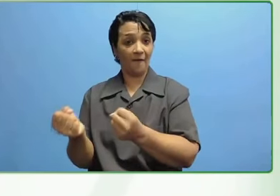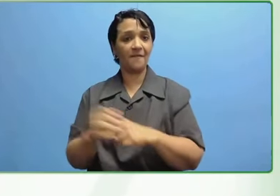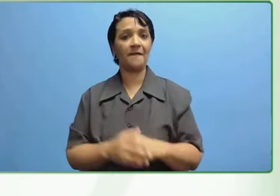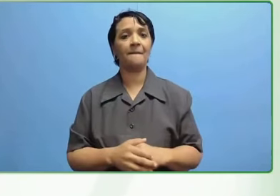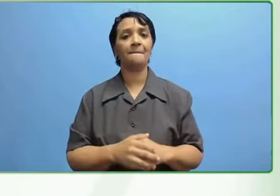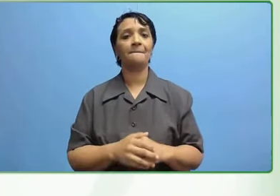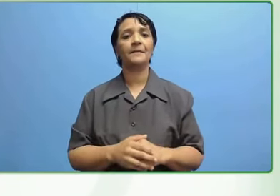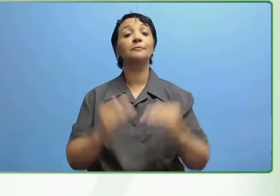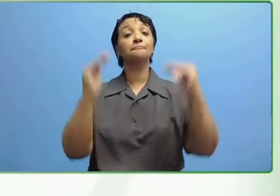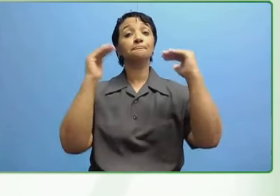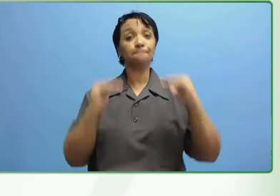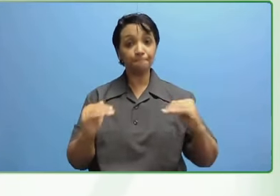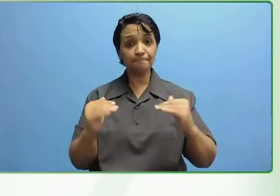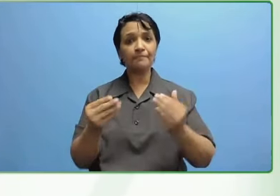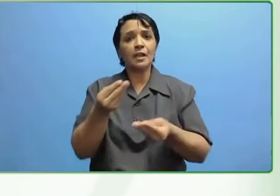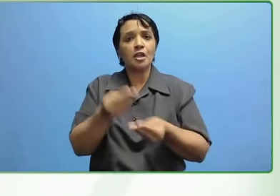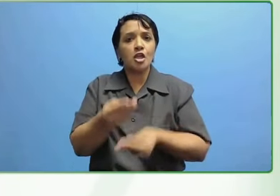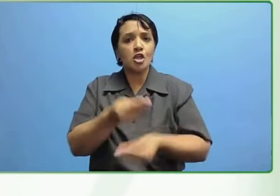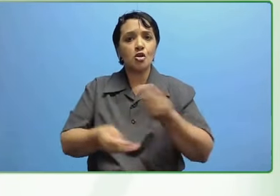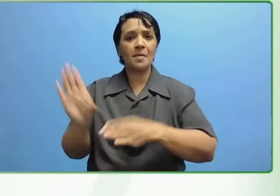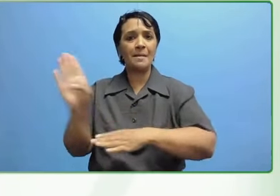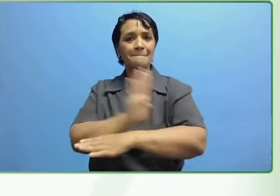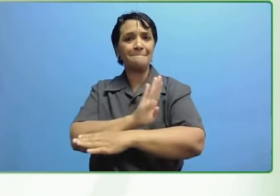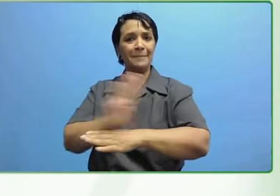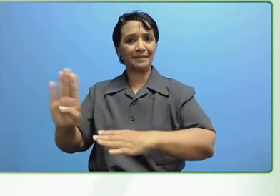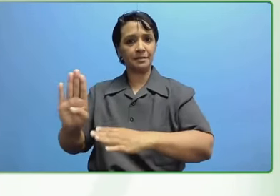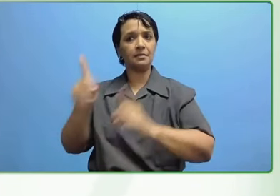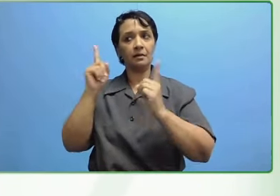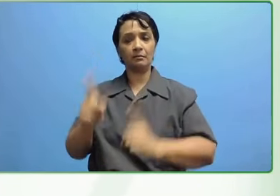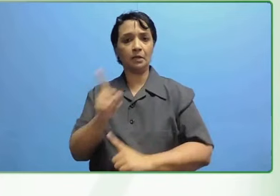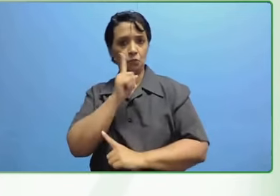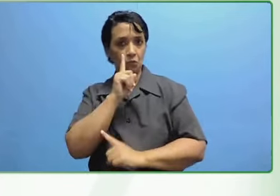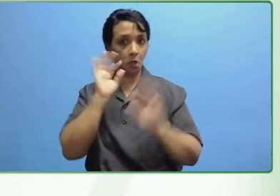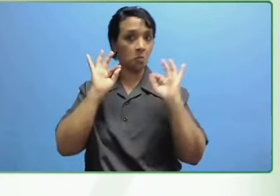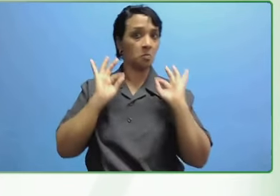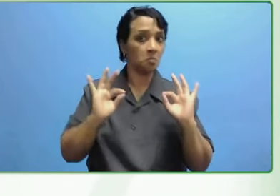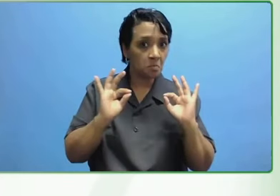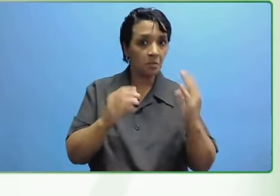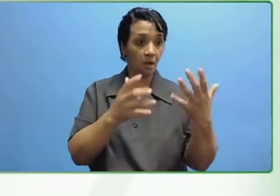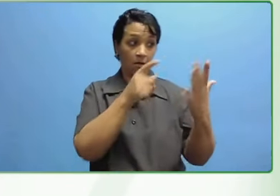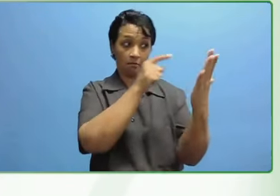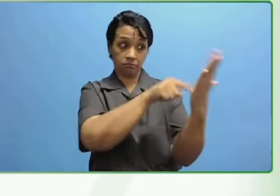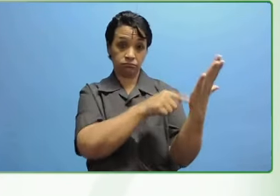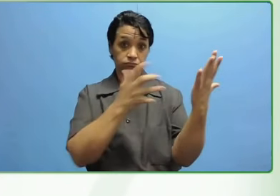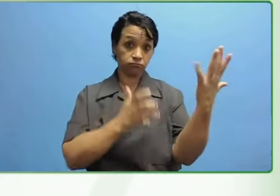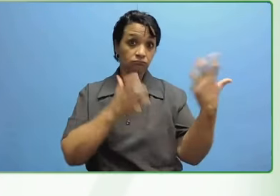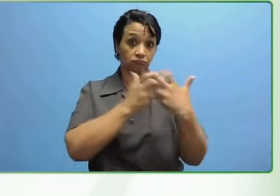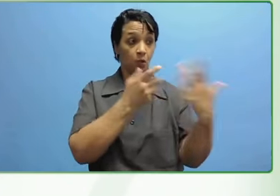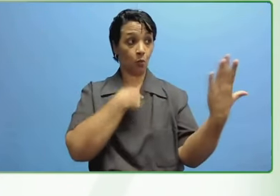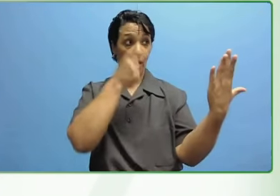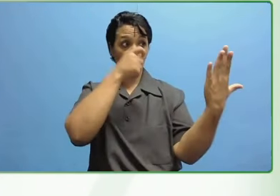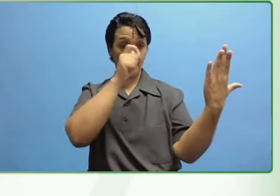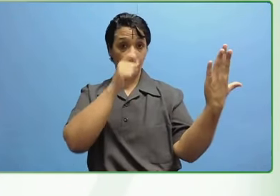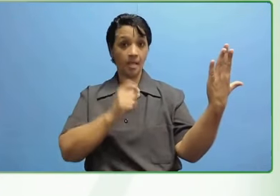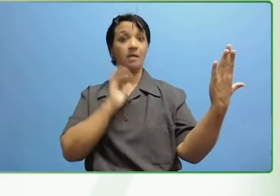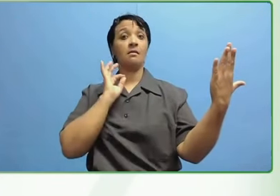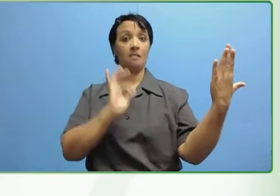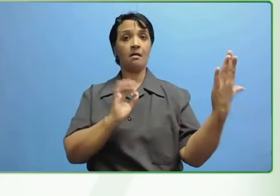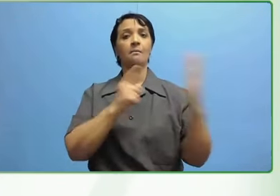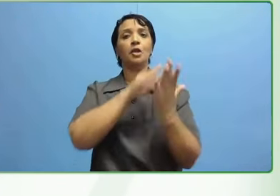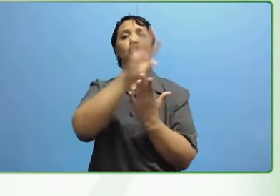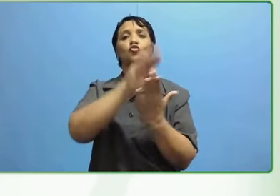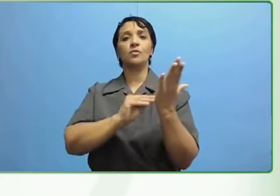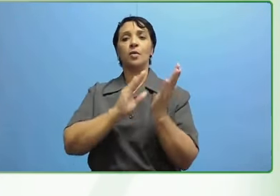on economic operators for continuously checking and complying with the obligations and reporting about it. And on